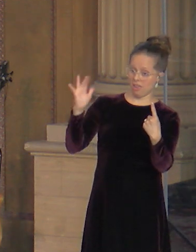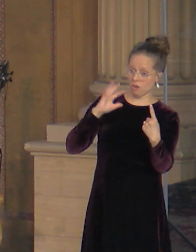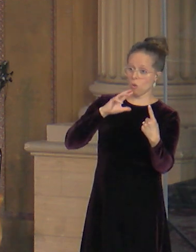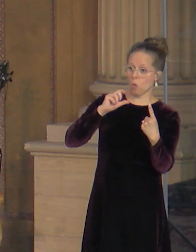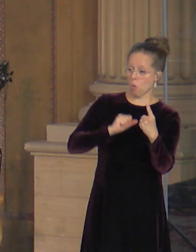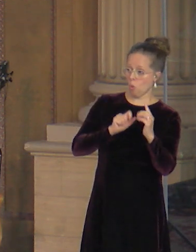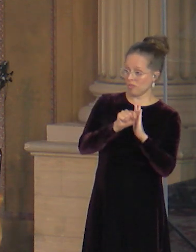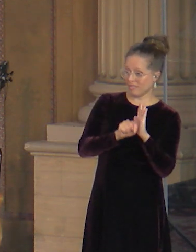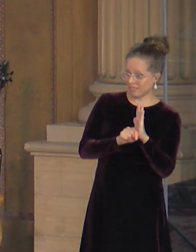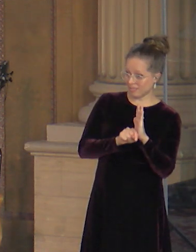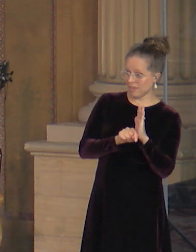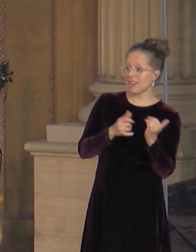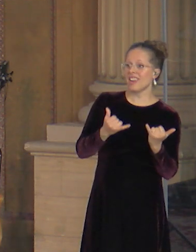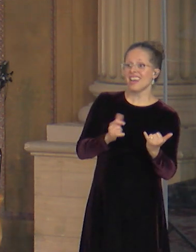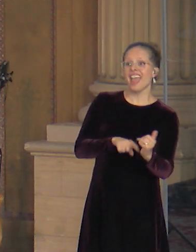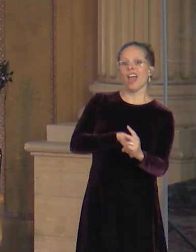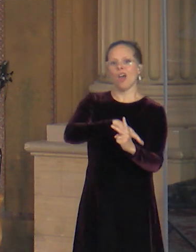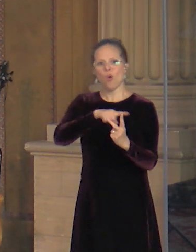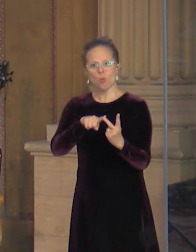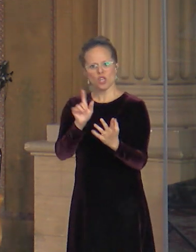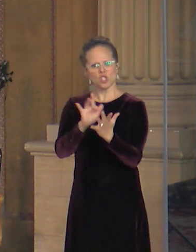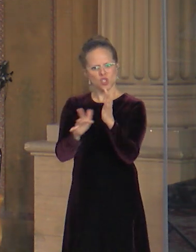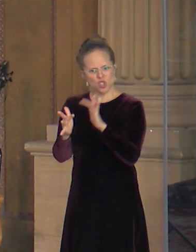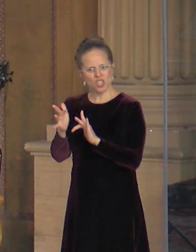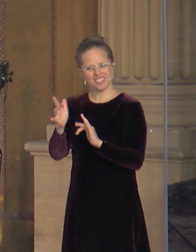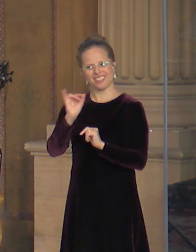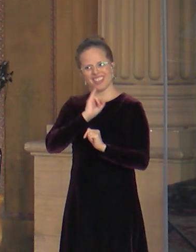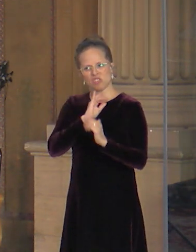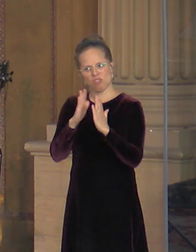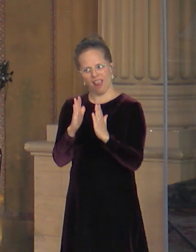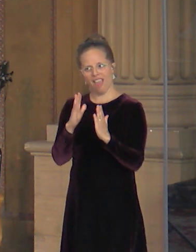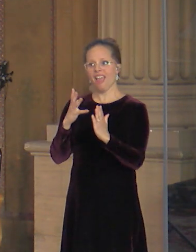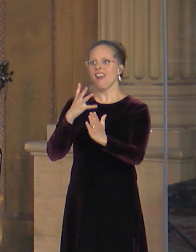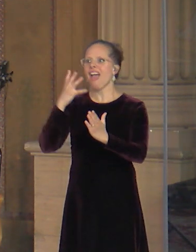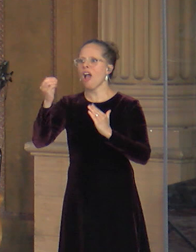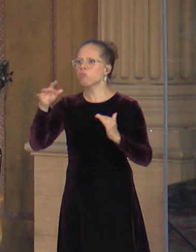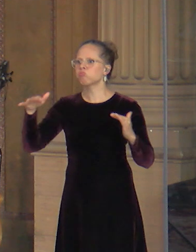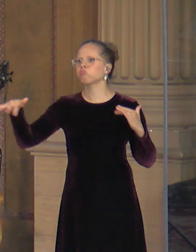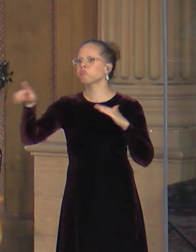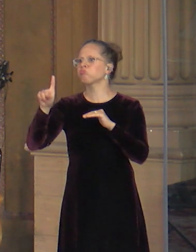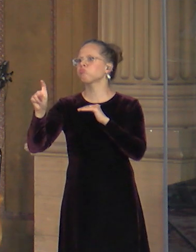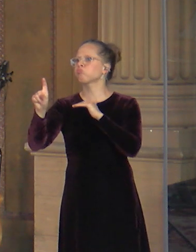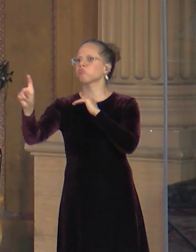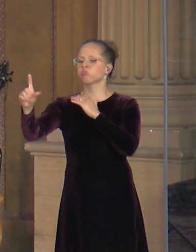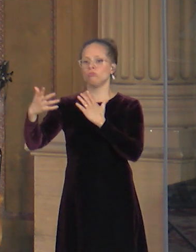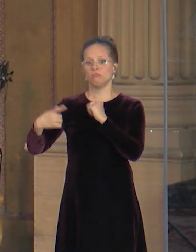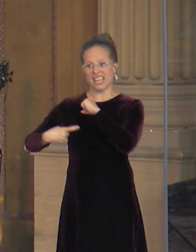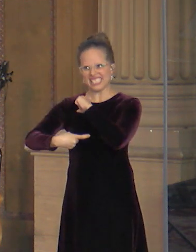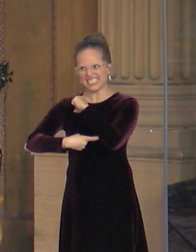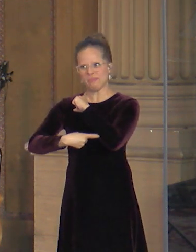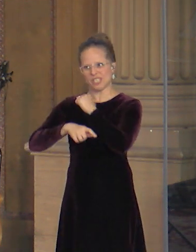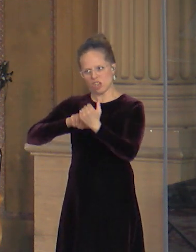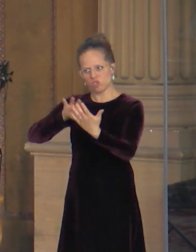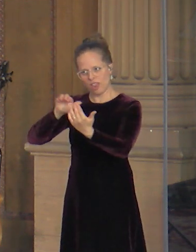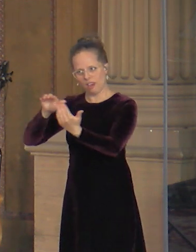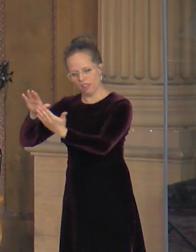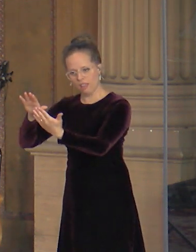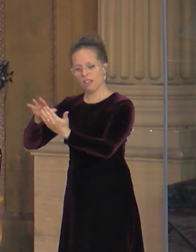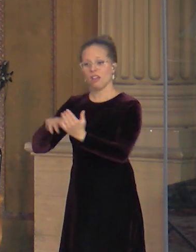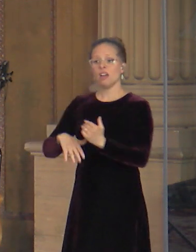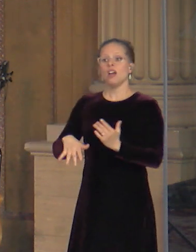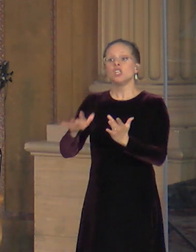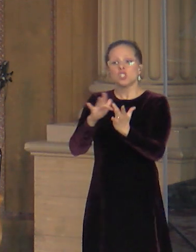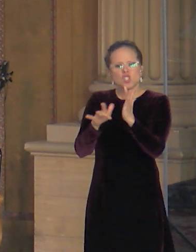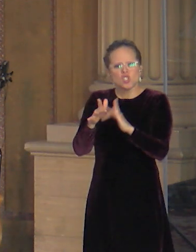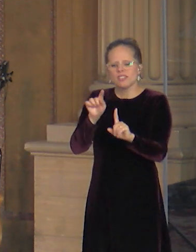two now is Jesus the Israelite out in the wilderness going through his own temptation and Jesus is really really clearly